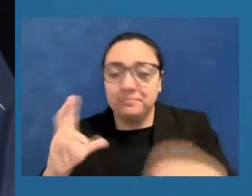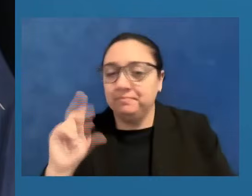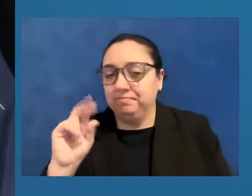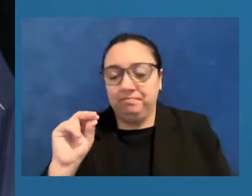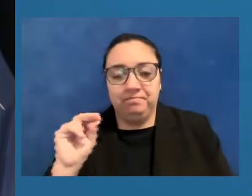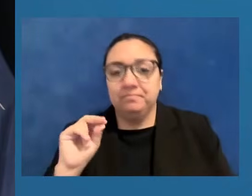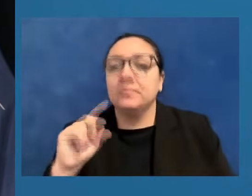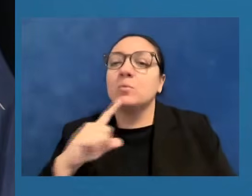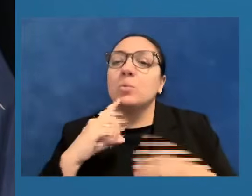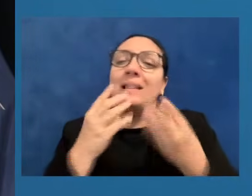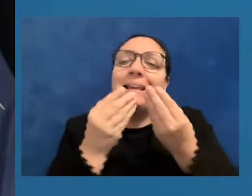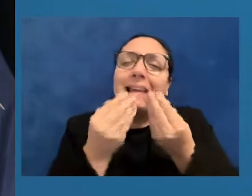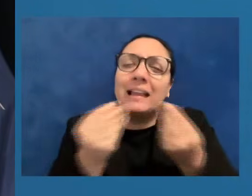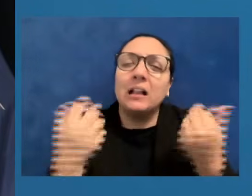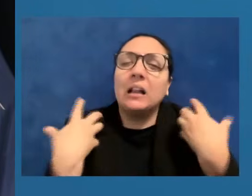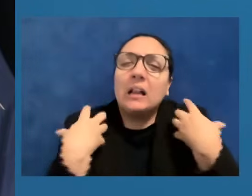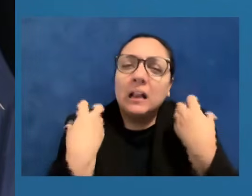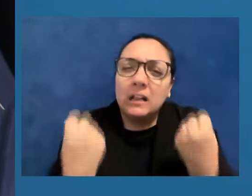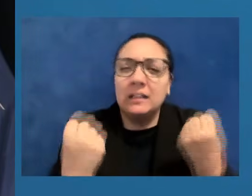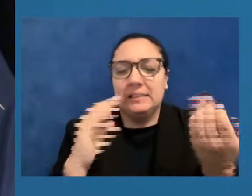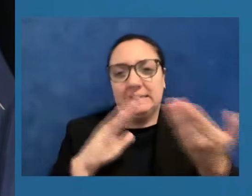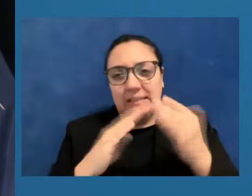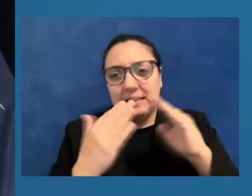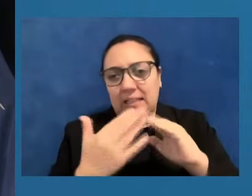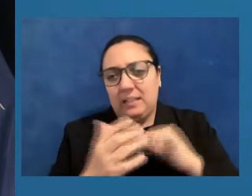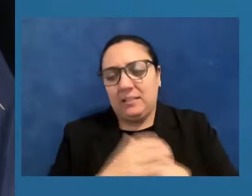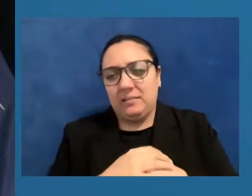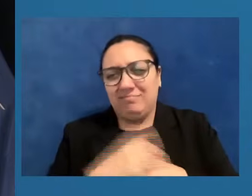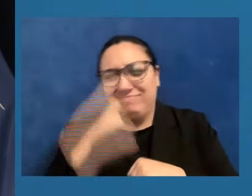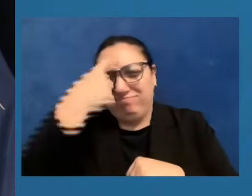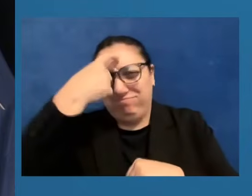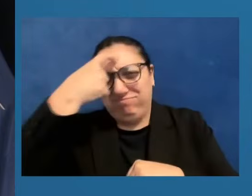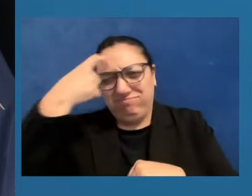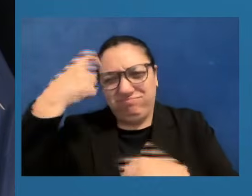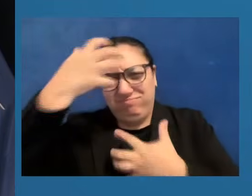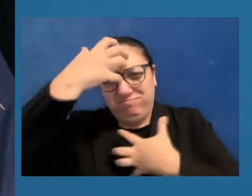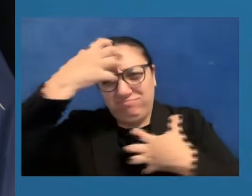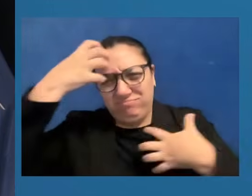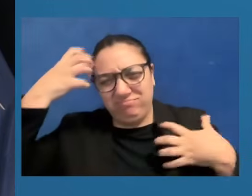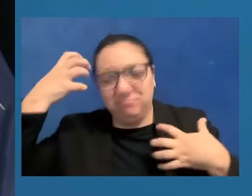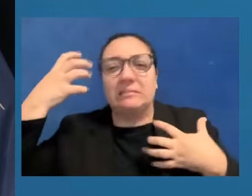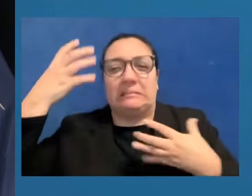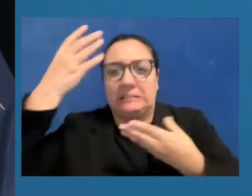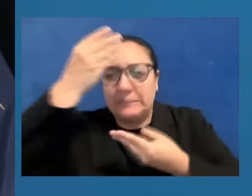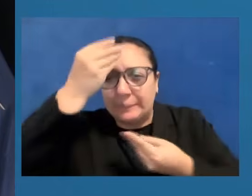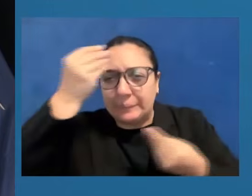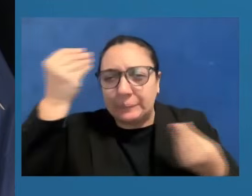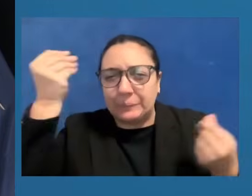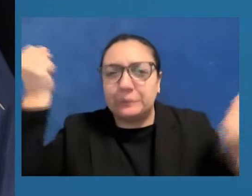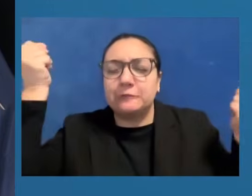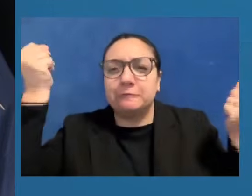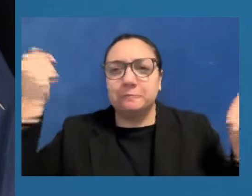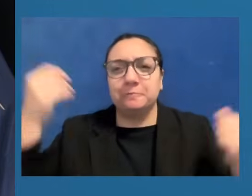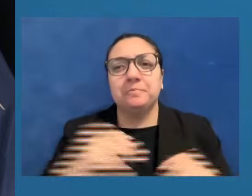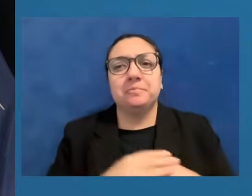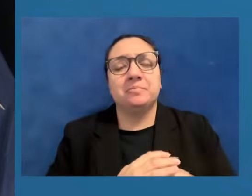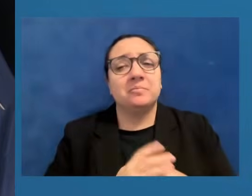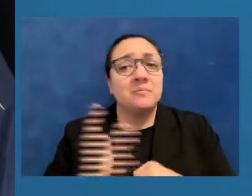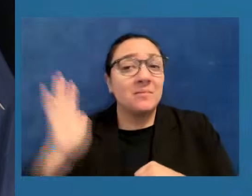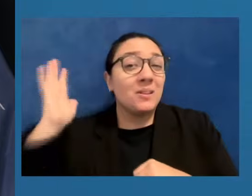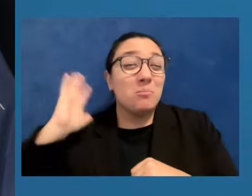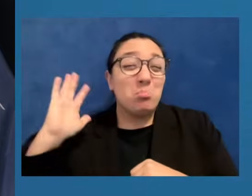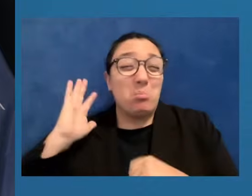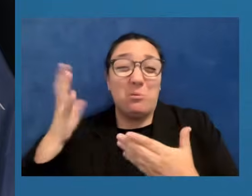It's about healing a city and putting on a path forward that talks about, eliminating what was a shadow over a community